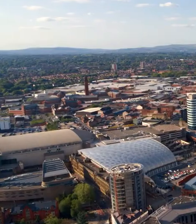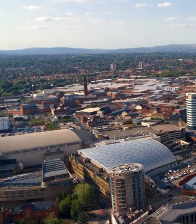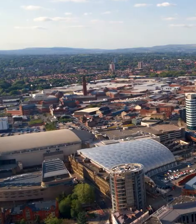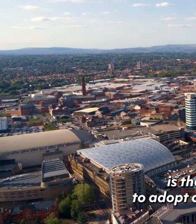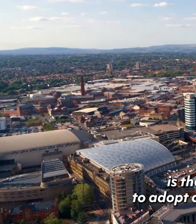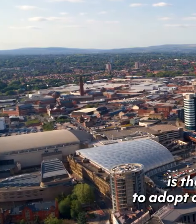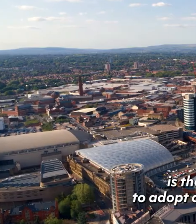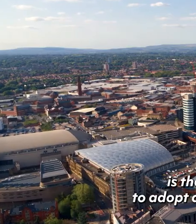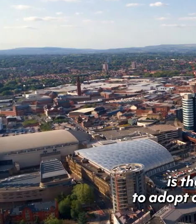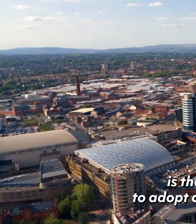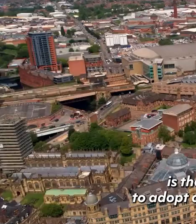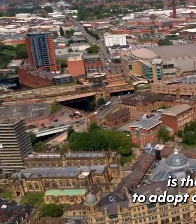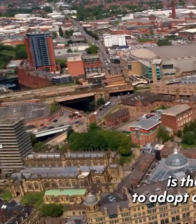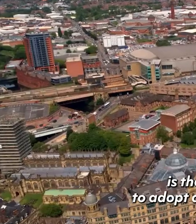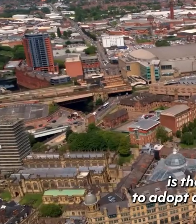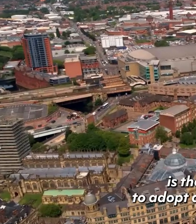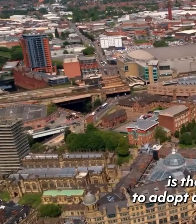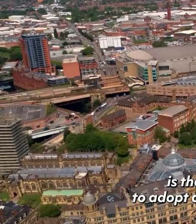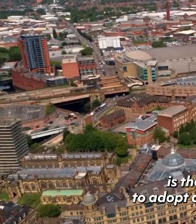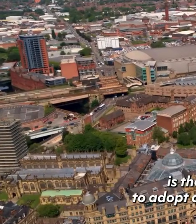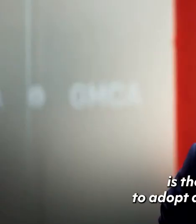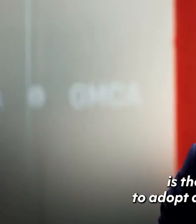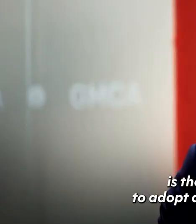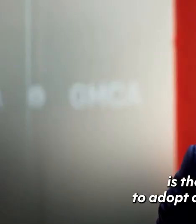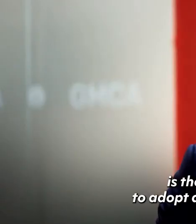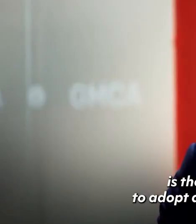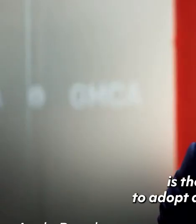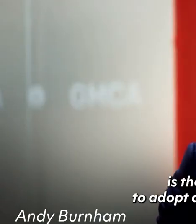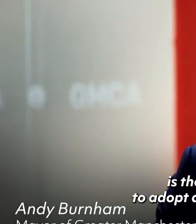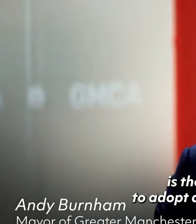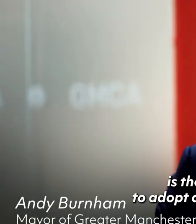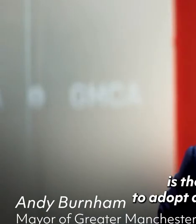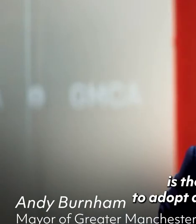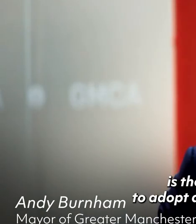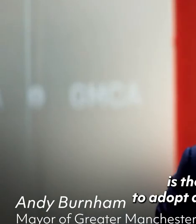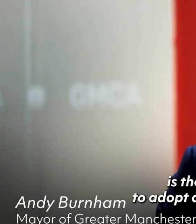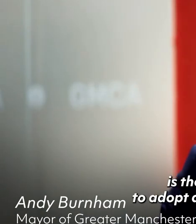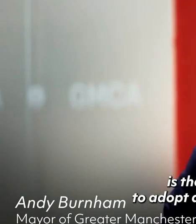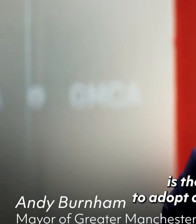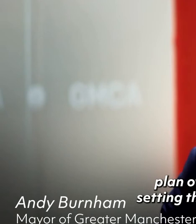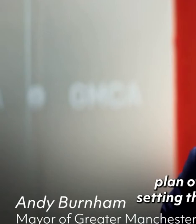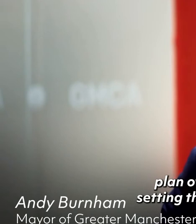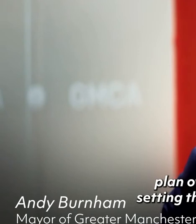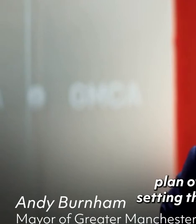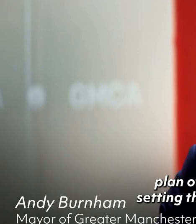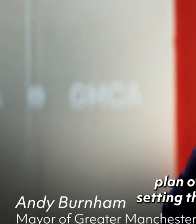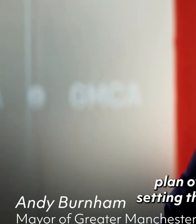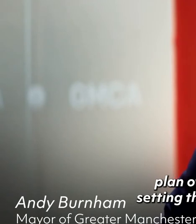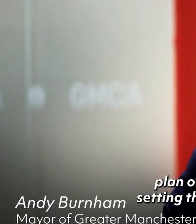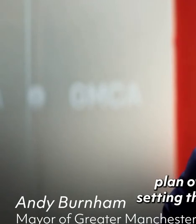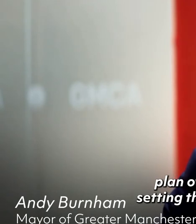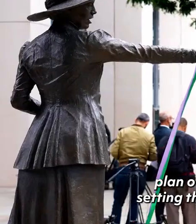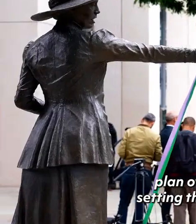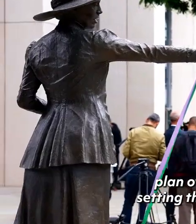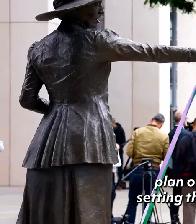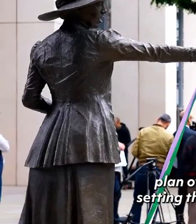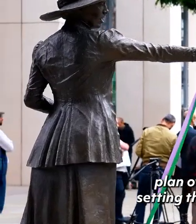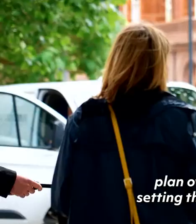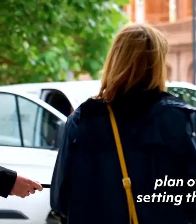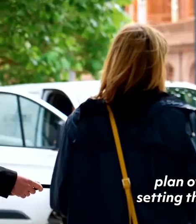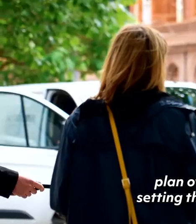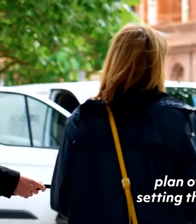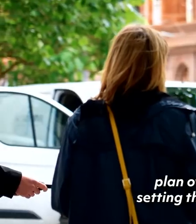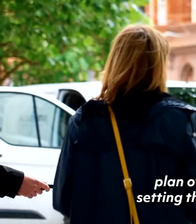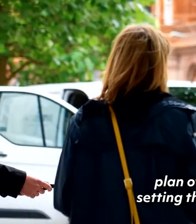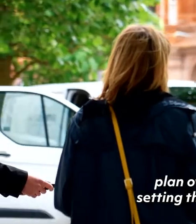Greater Manchester is the first city region in the UK to adopt an accelerated carbon reduction plan over the next 5 years. We're setting